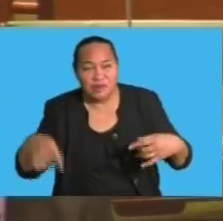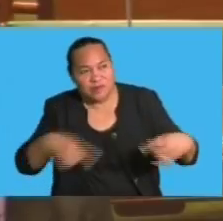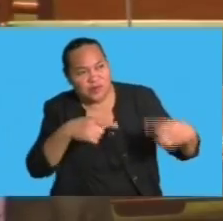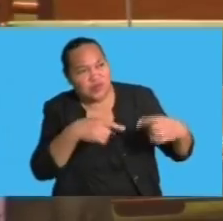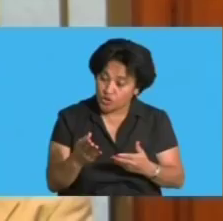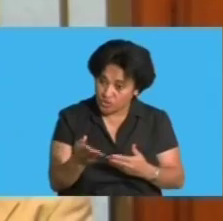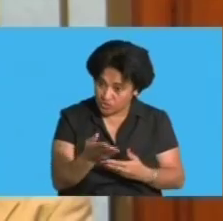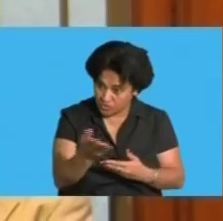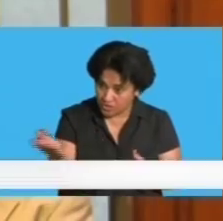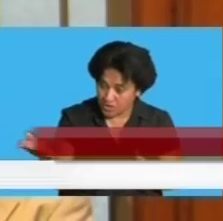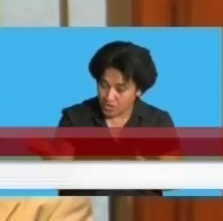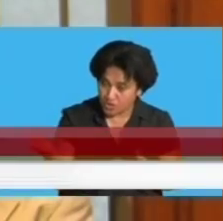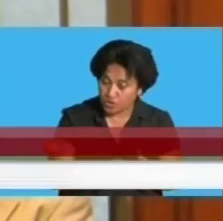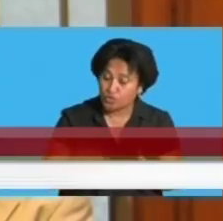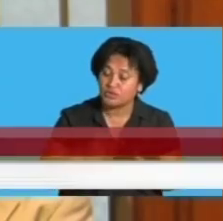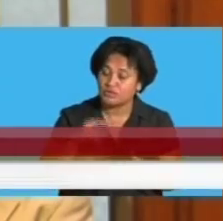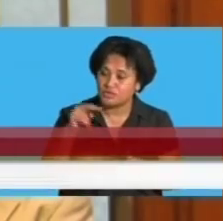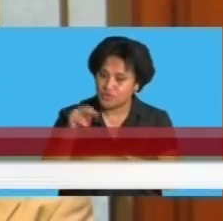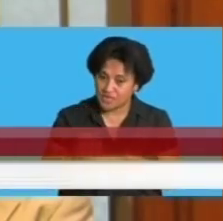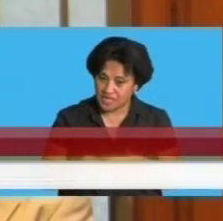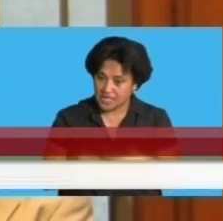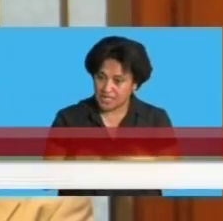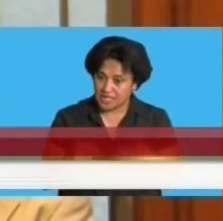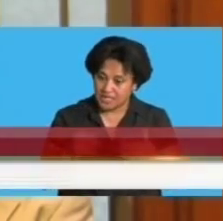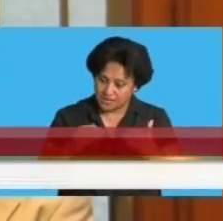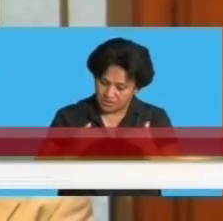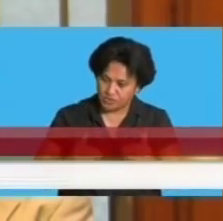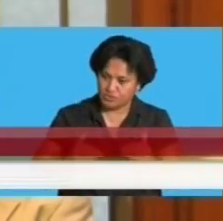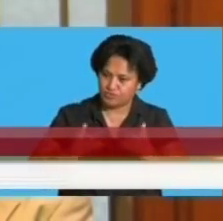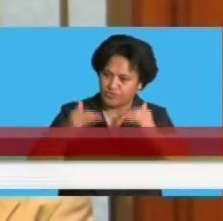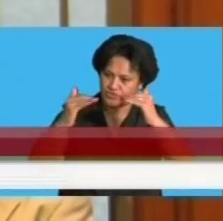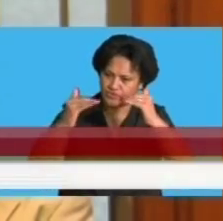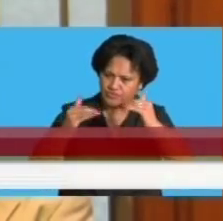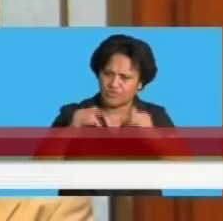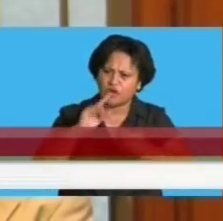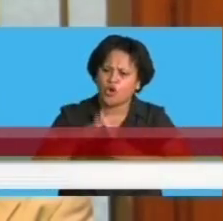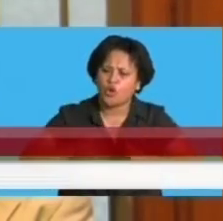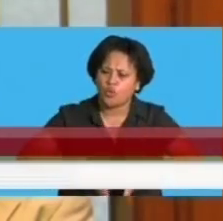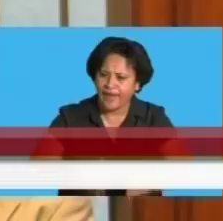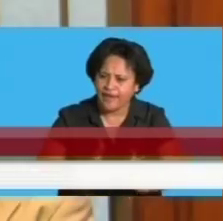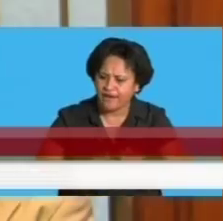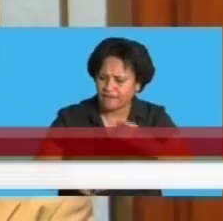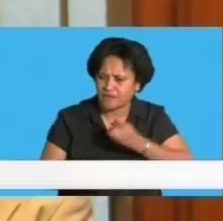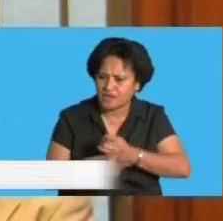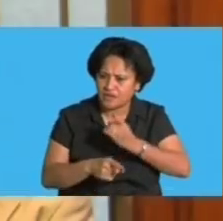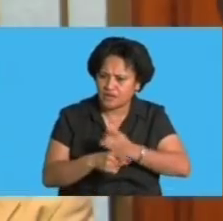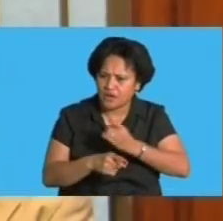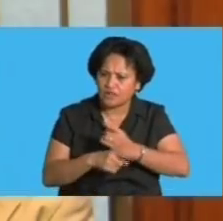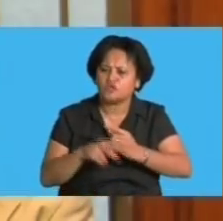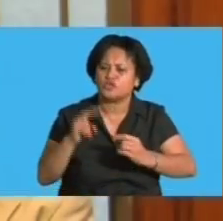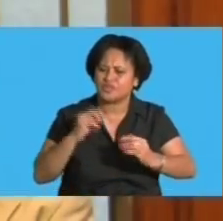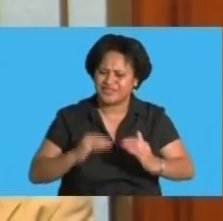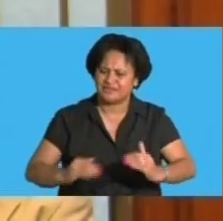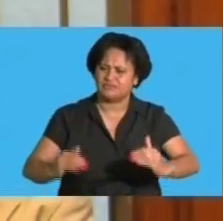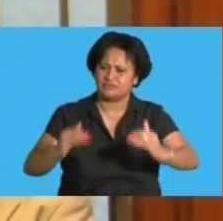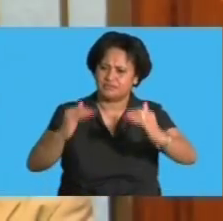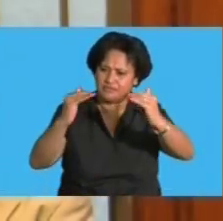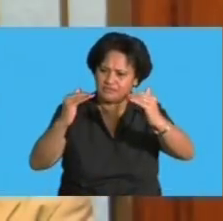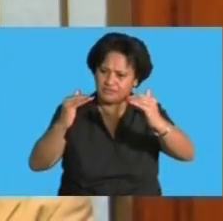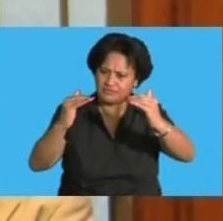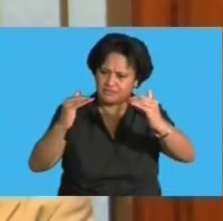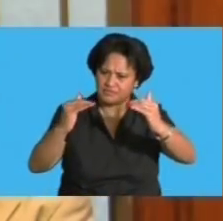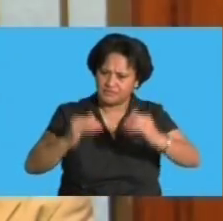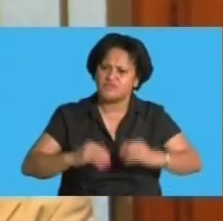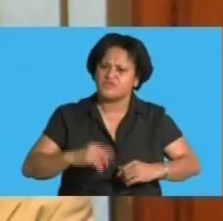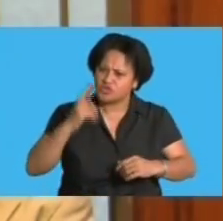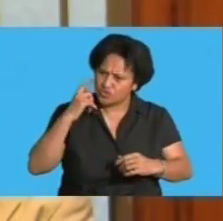You need to move above your current politics and get above to statehood. Be a statesman.